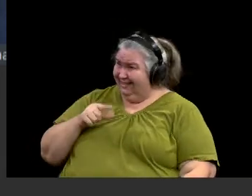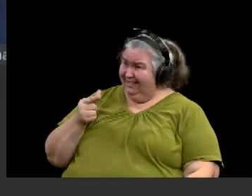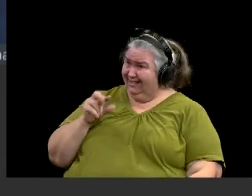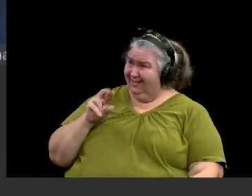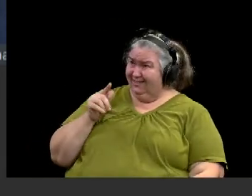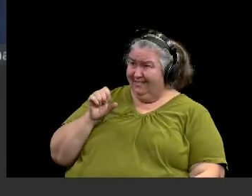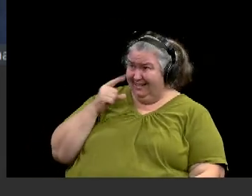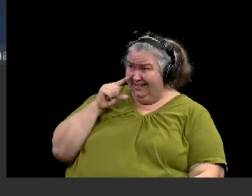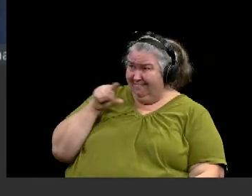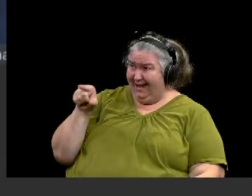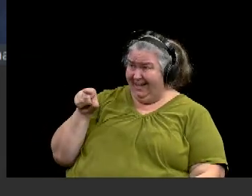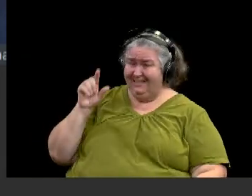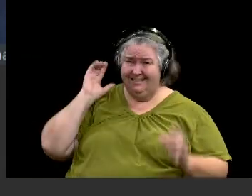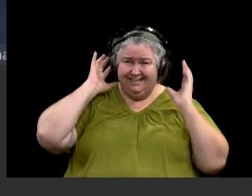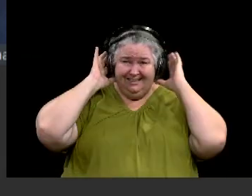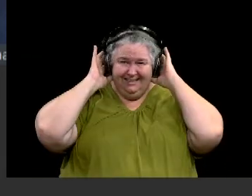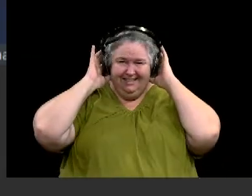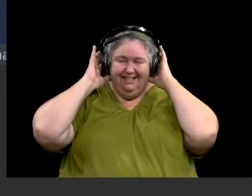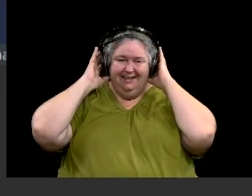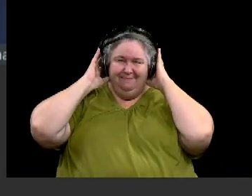Yes,